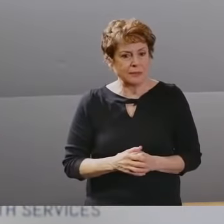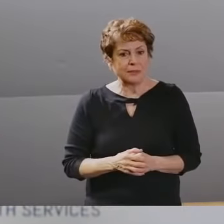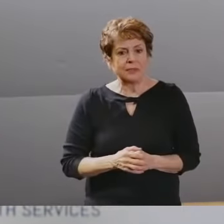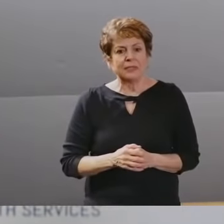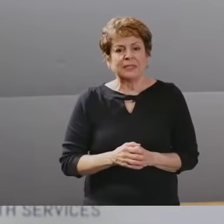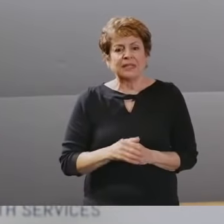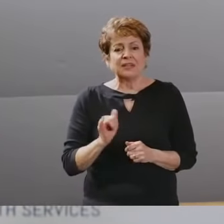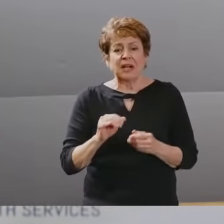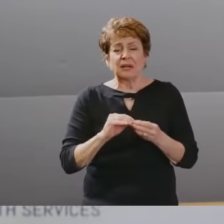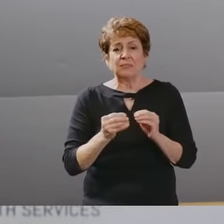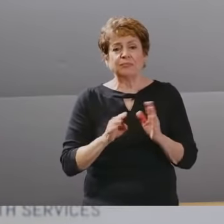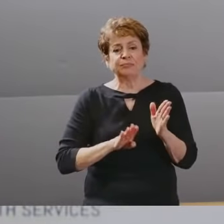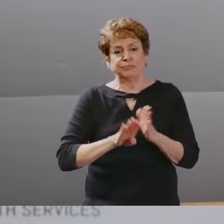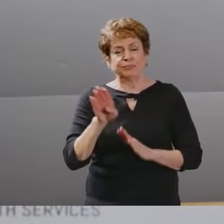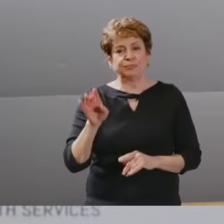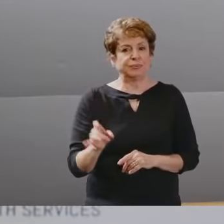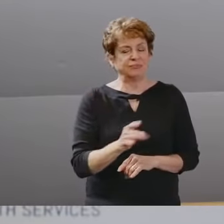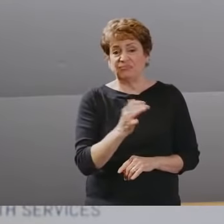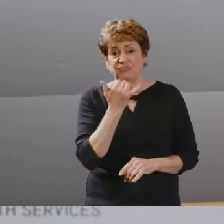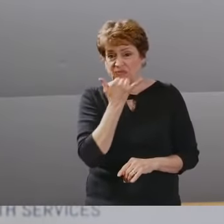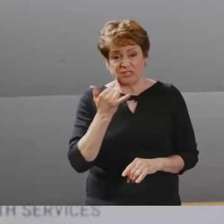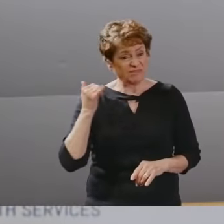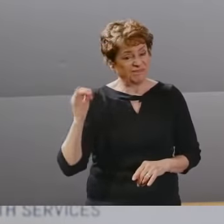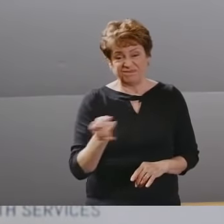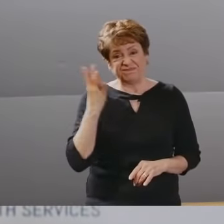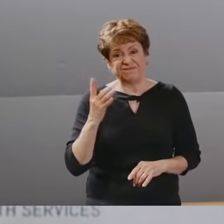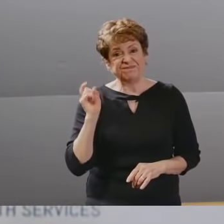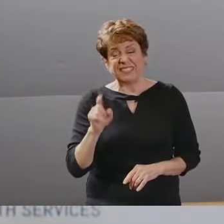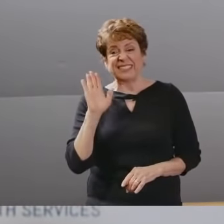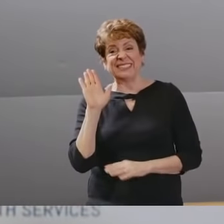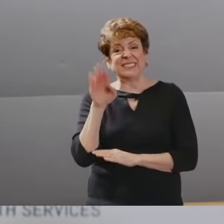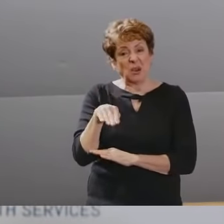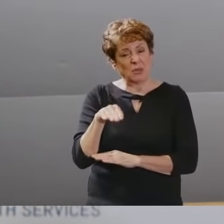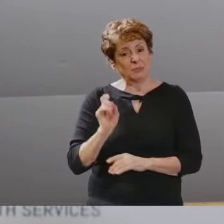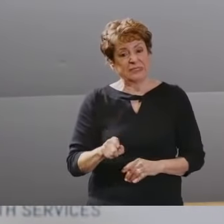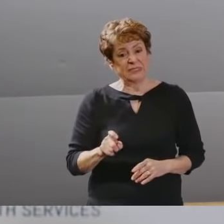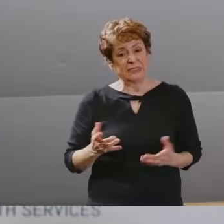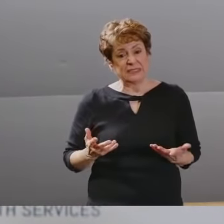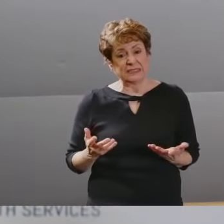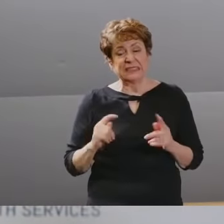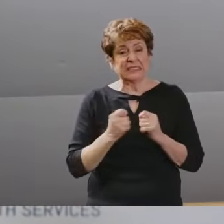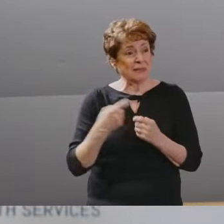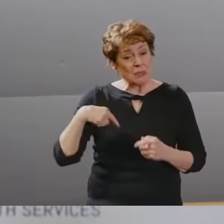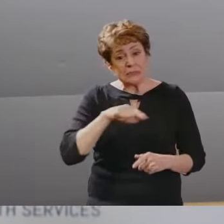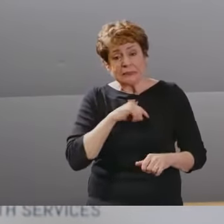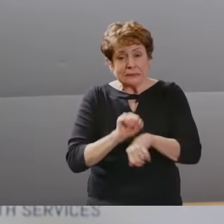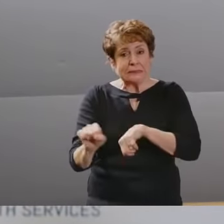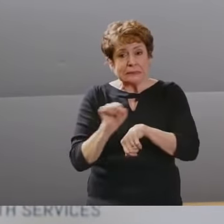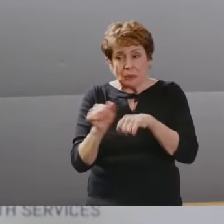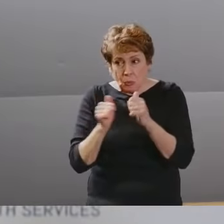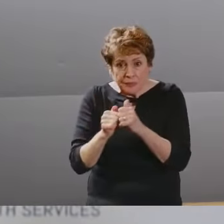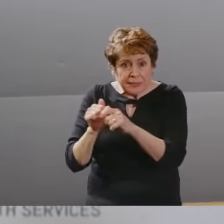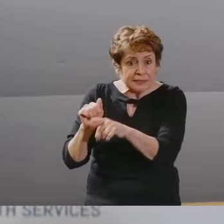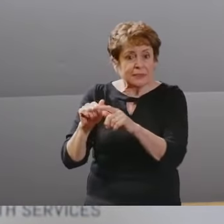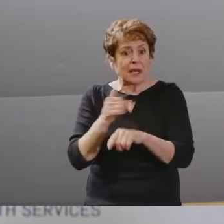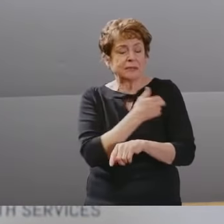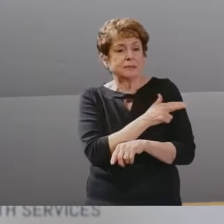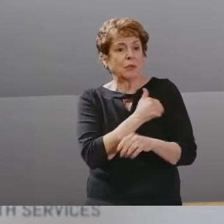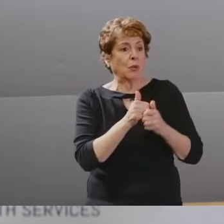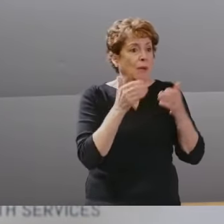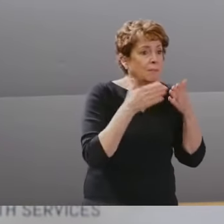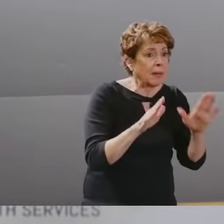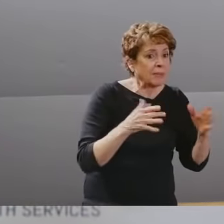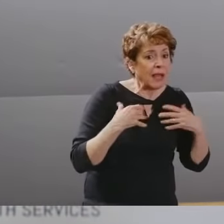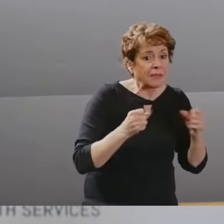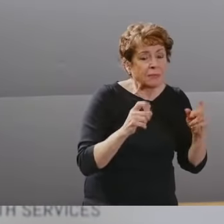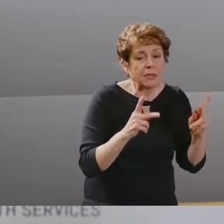public health, hospital officials, and through public education and enforcement of our existing mitigation measures to address